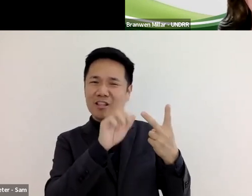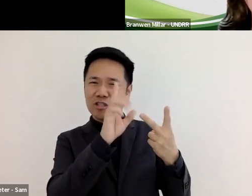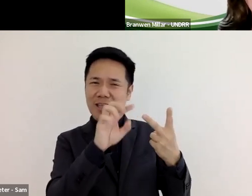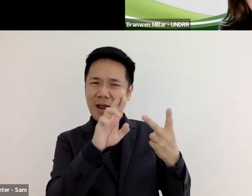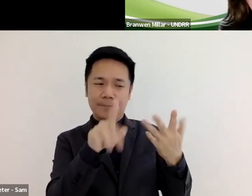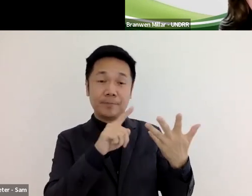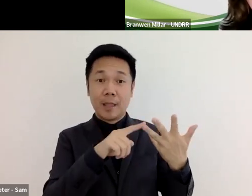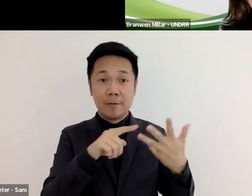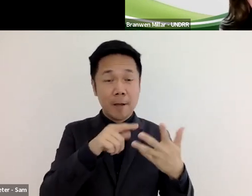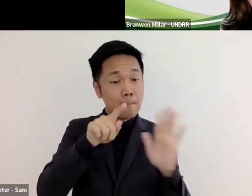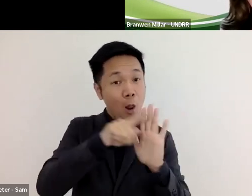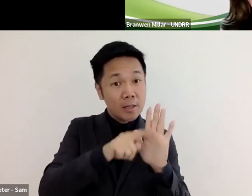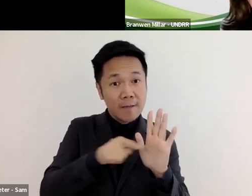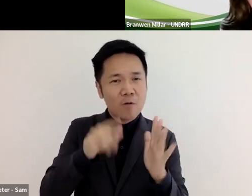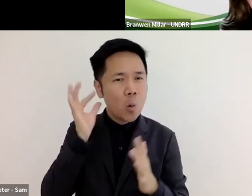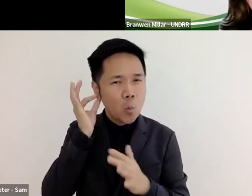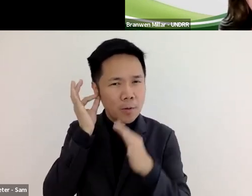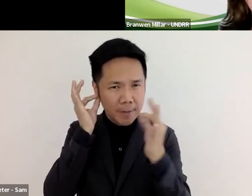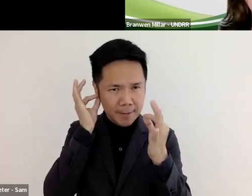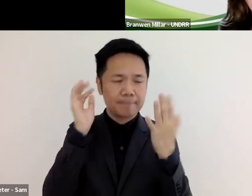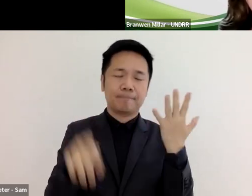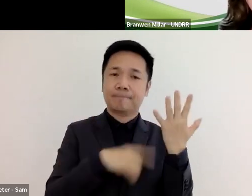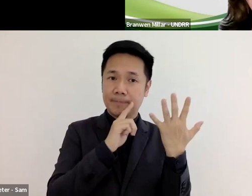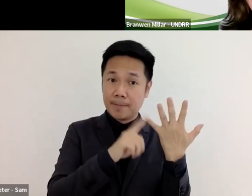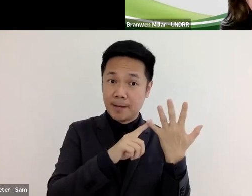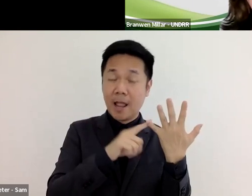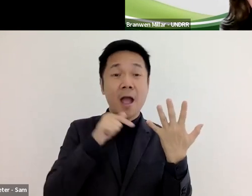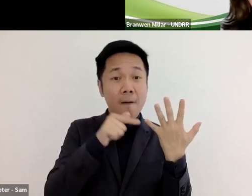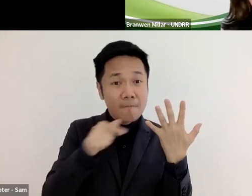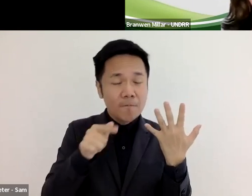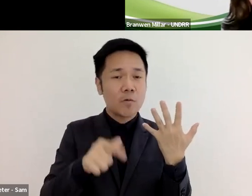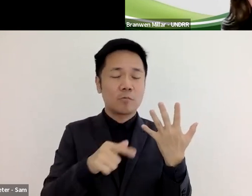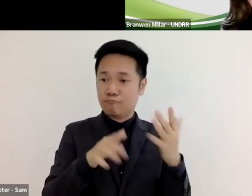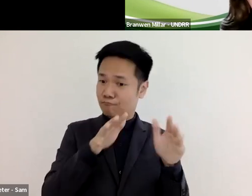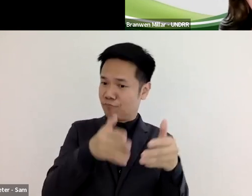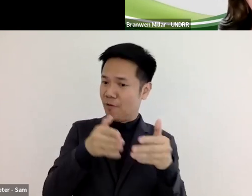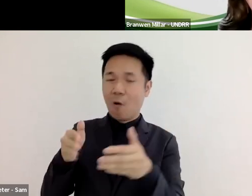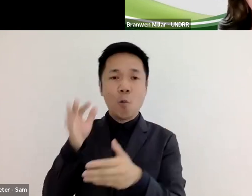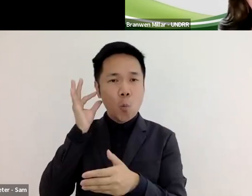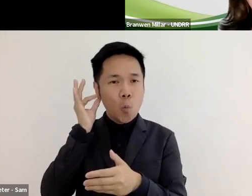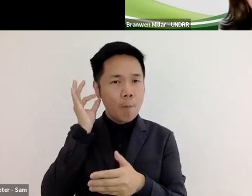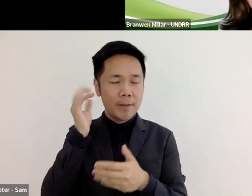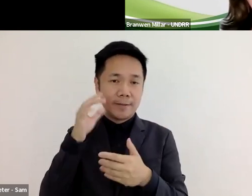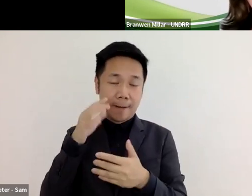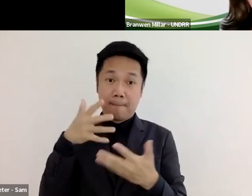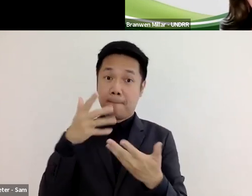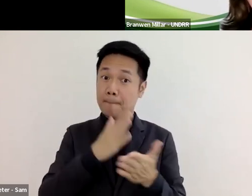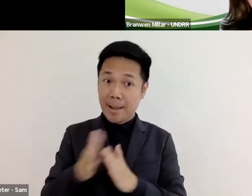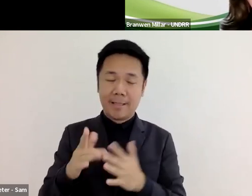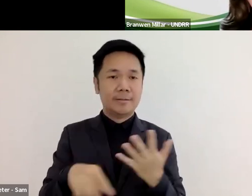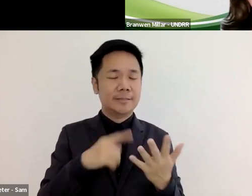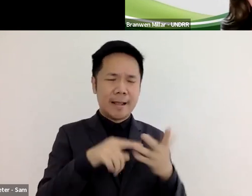gender policy, climate change gender strategic action plan, climate change gender